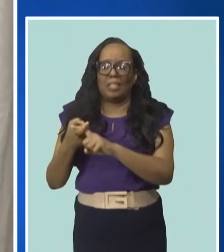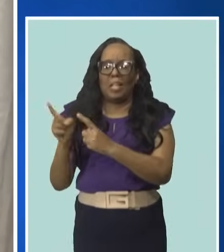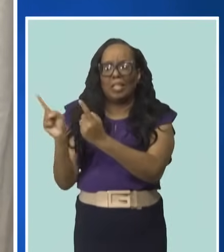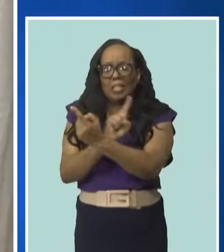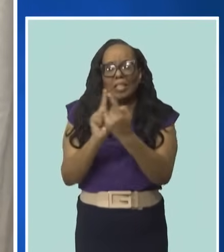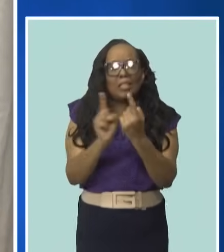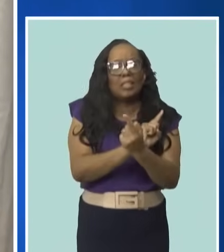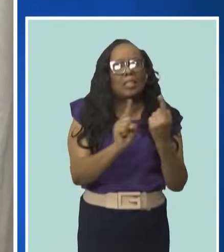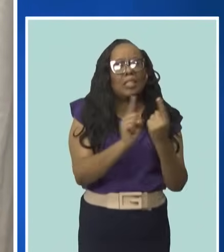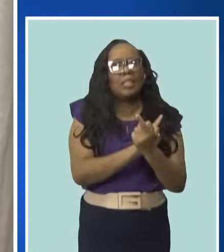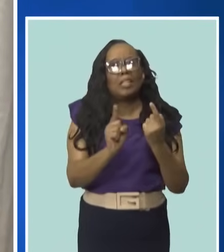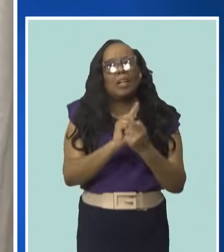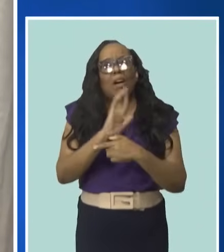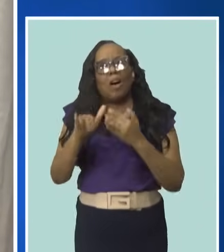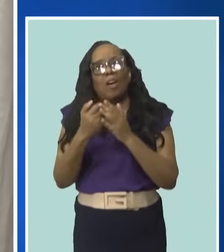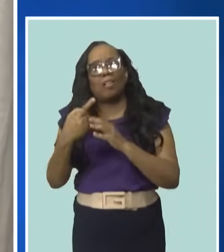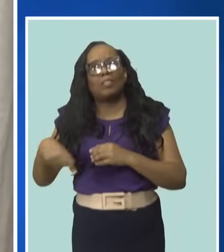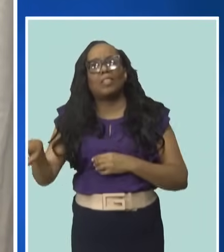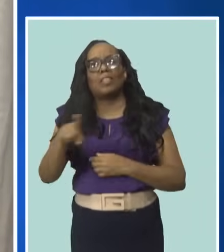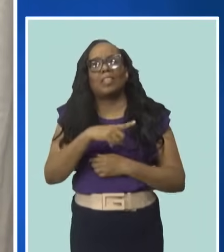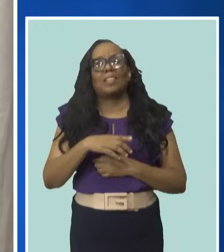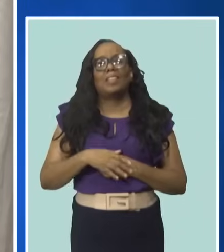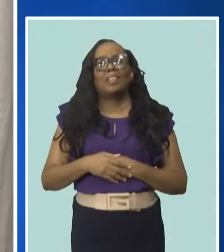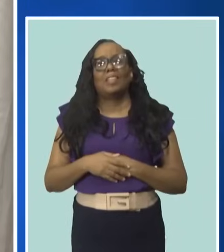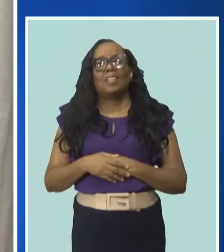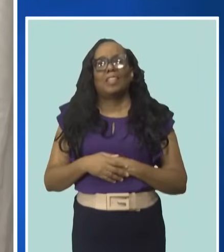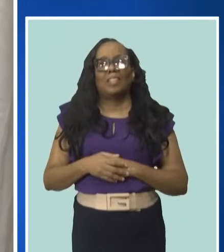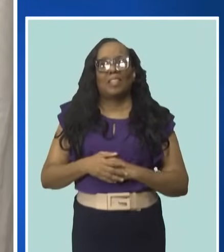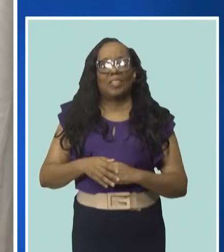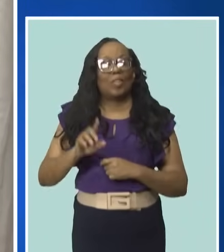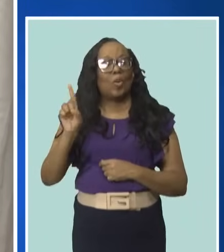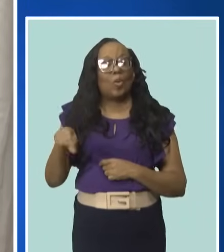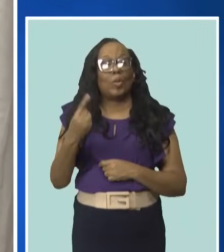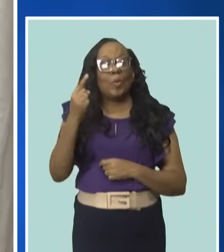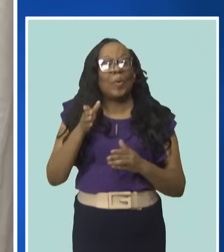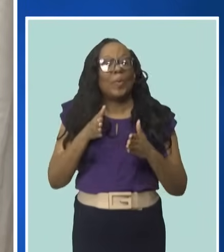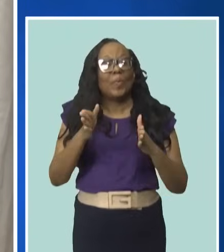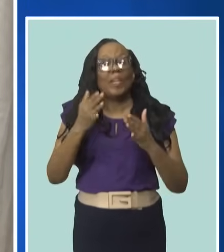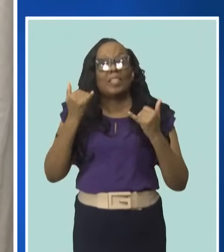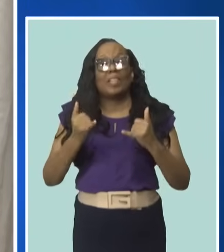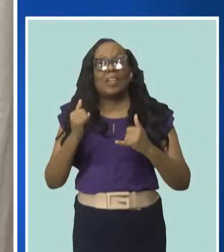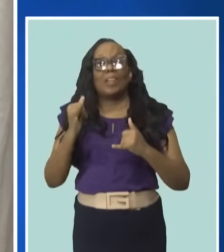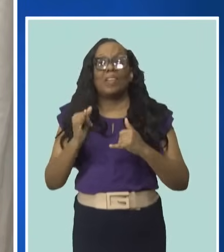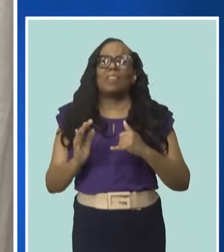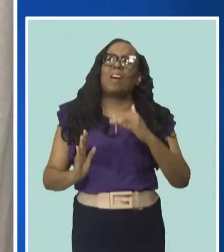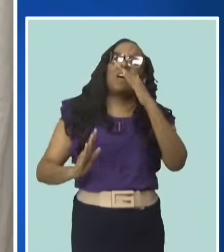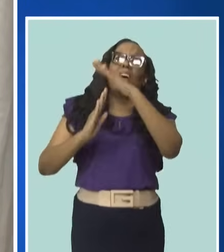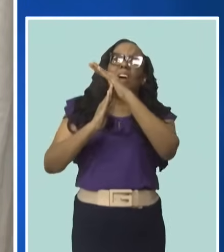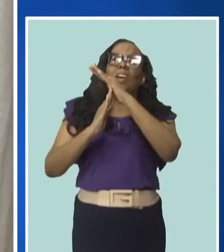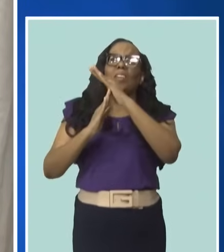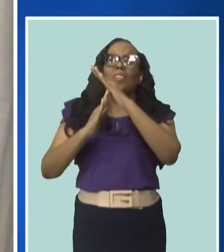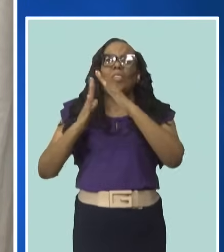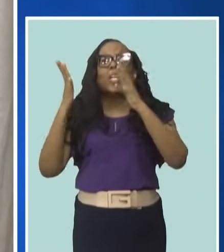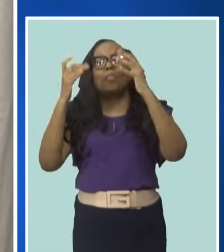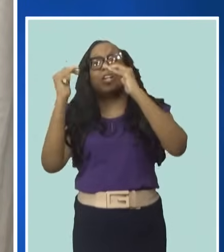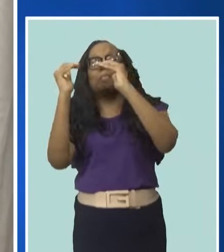to my fellow peers, there's only one way to go, and that is up. Reach for the